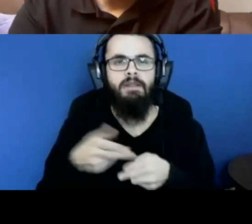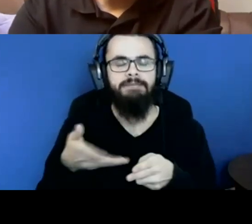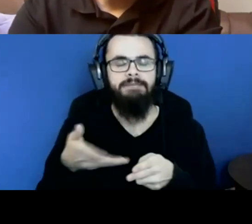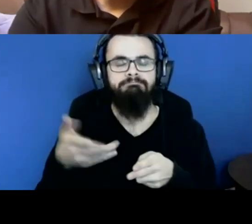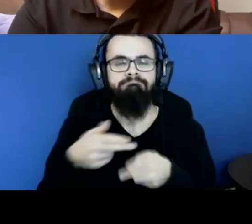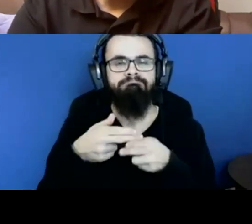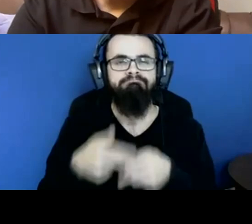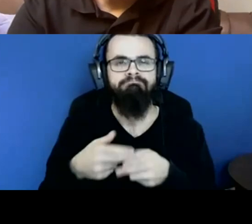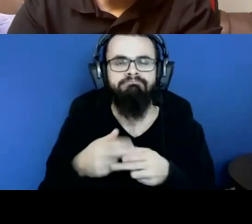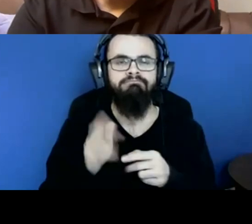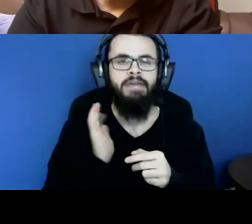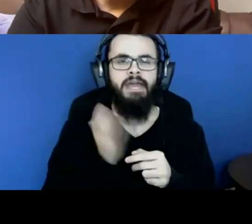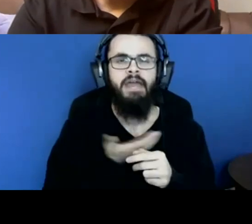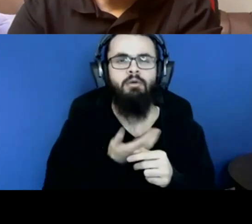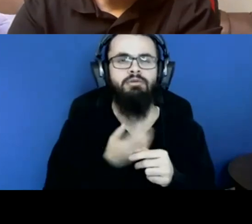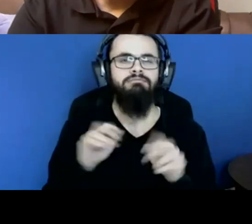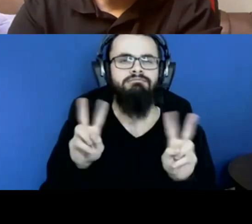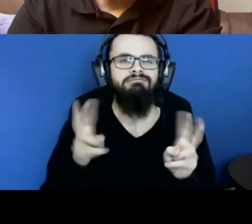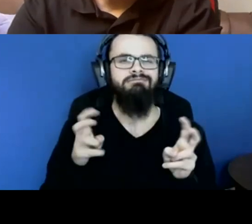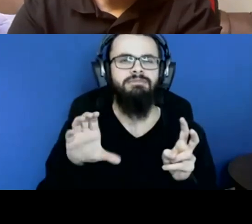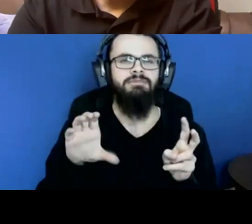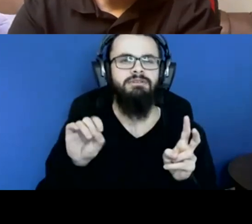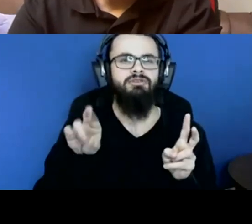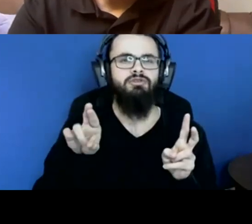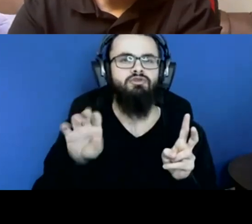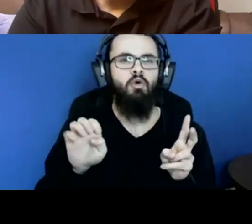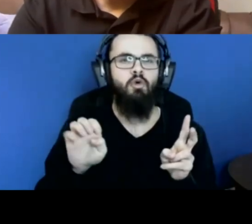core presentation.